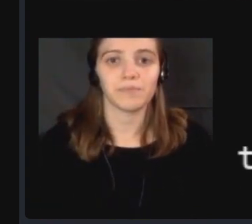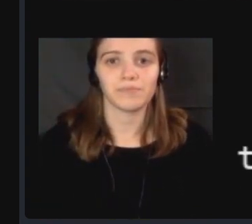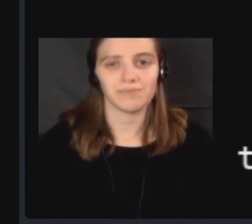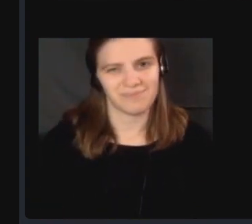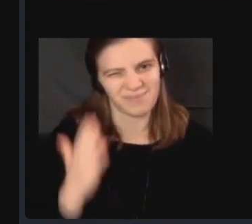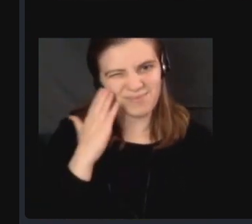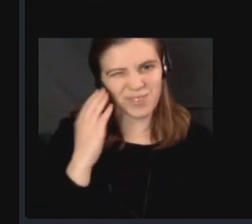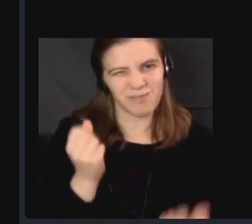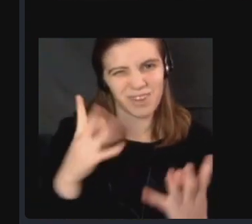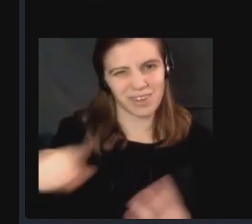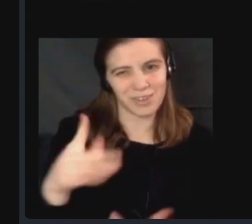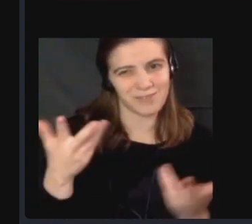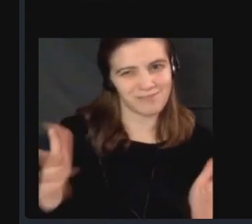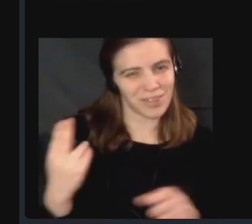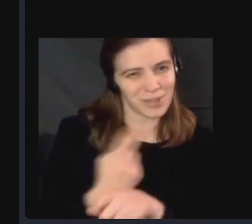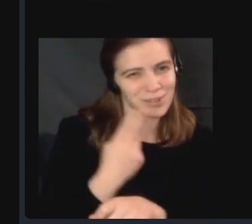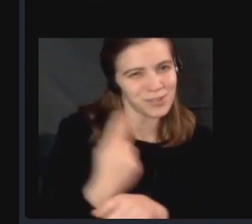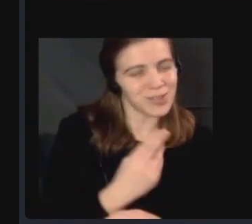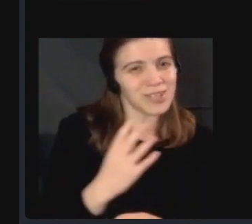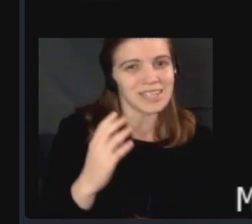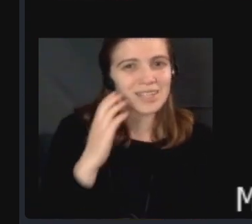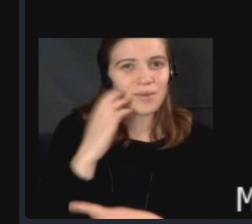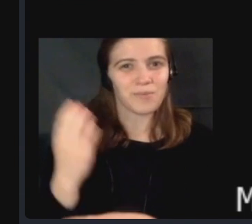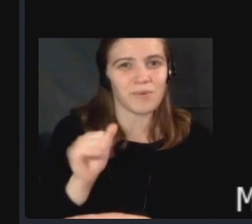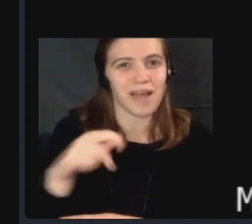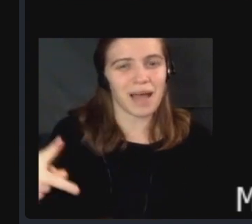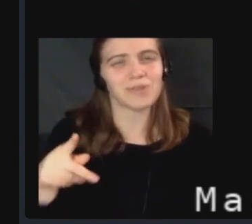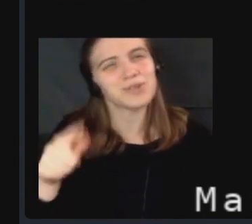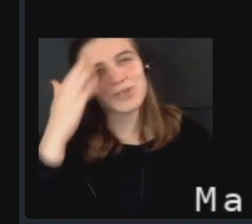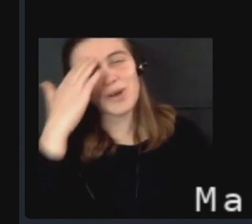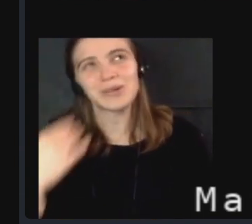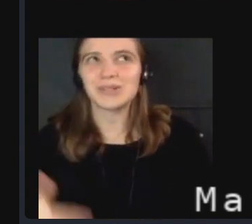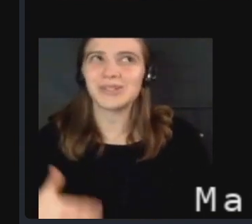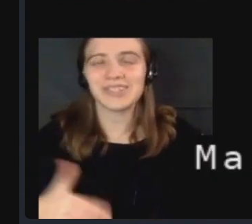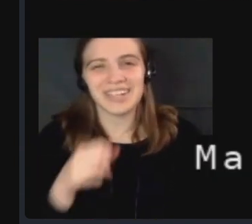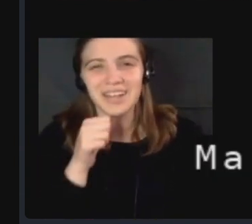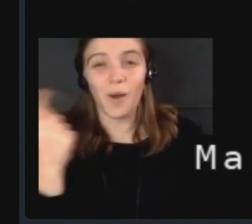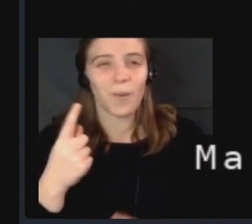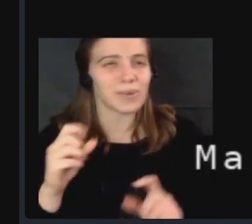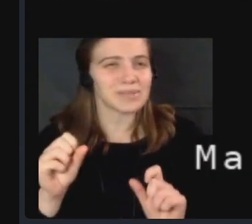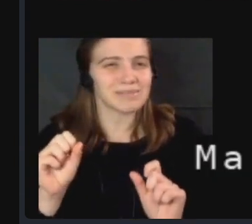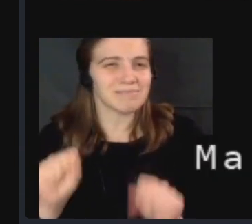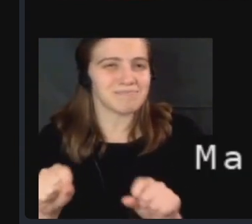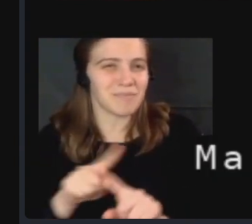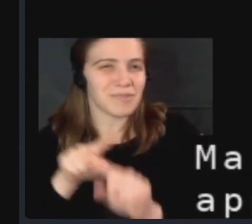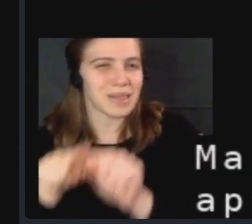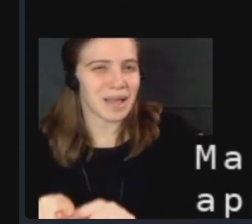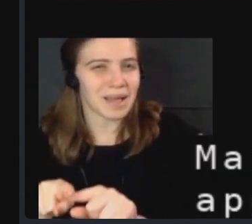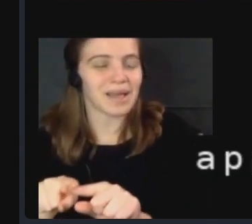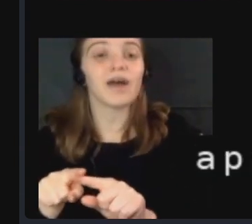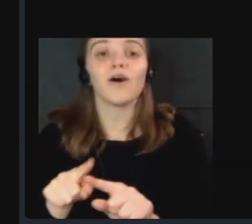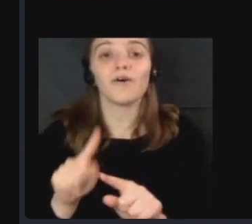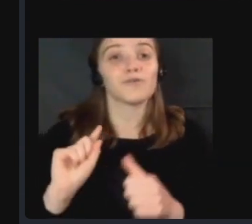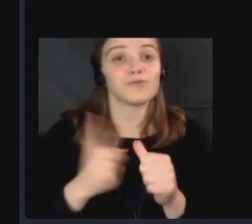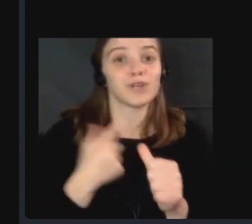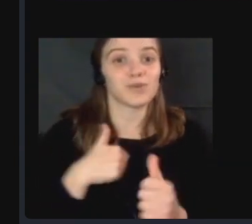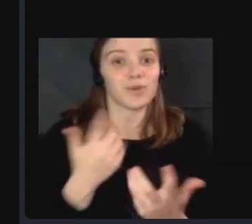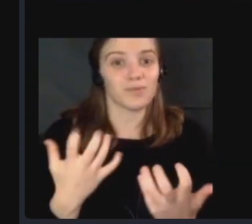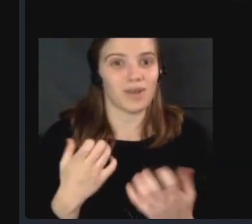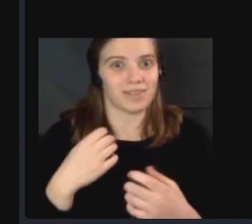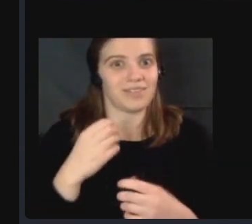Mirror app, and you know that it's, Ah, trop bien! well, it's not always reliable. So, Ah first oui, and nouvelle, foremost, we nouvelle want to appli fix Figma